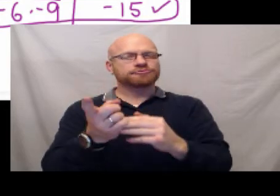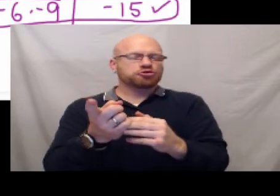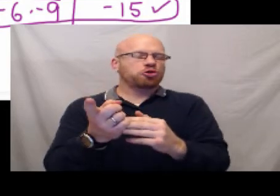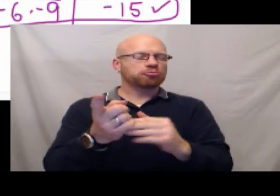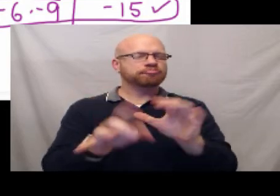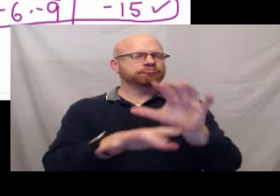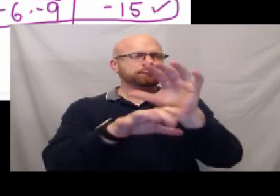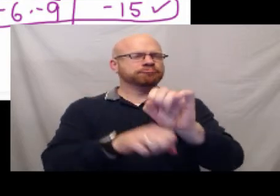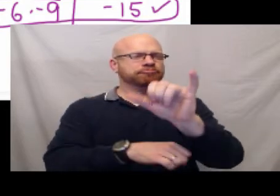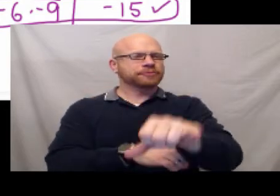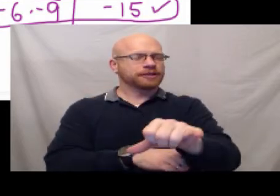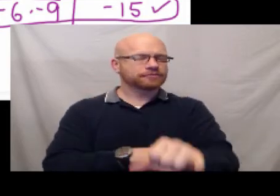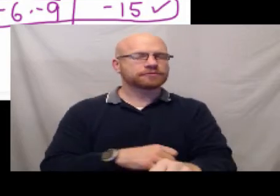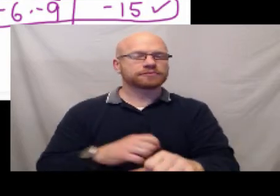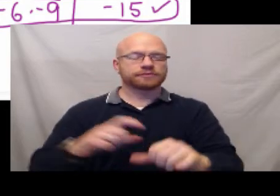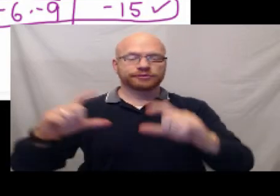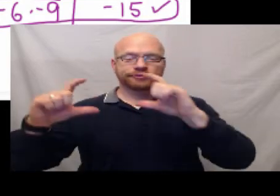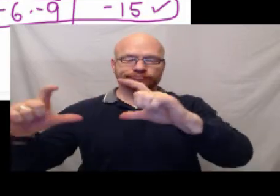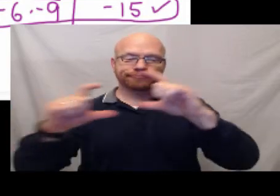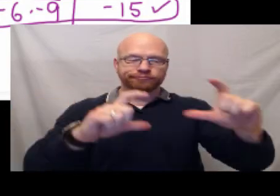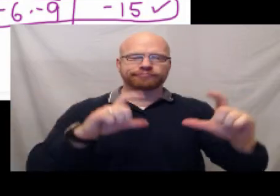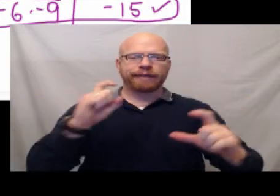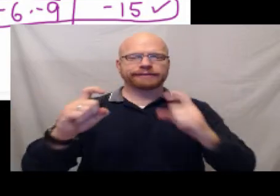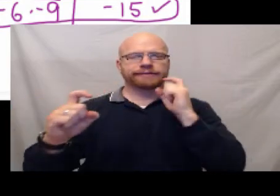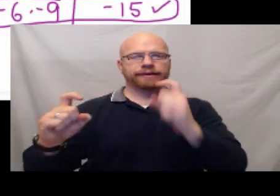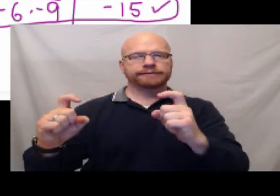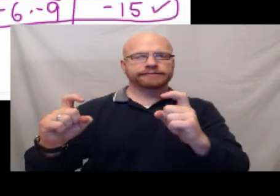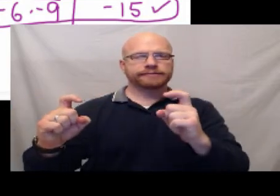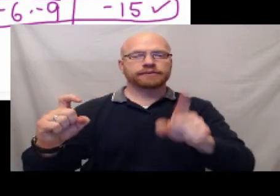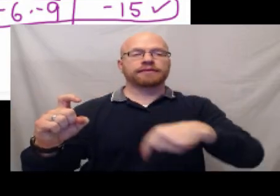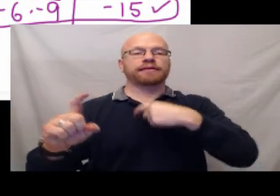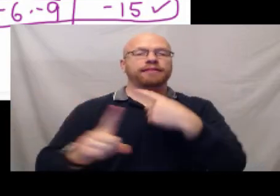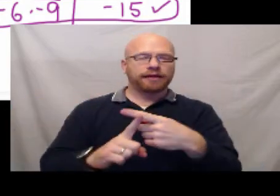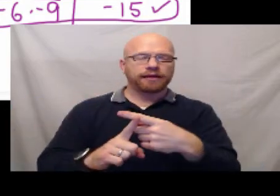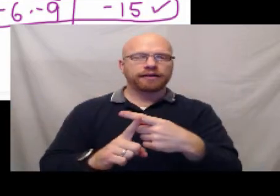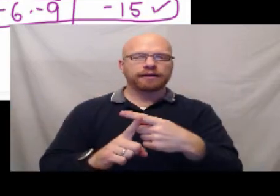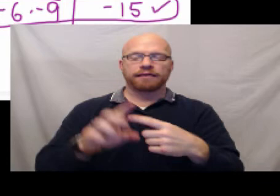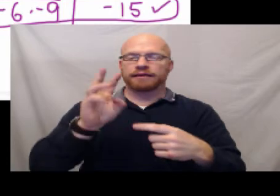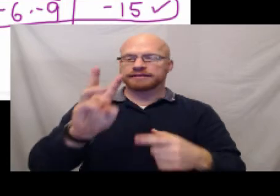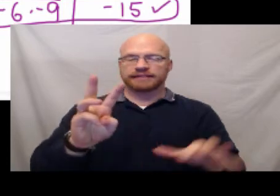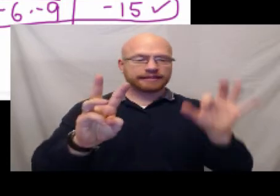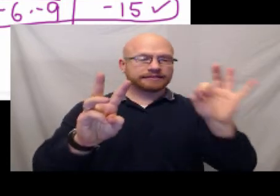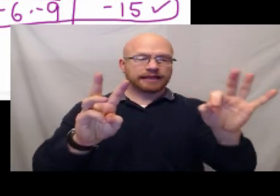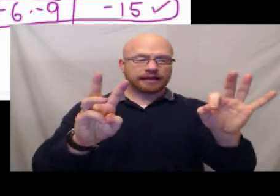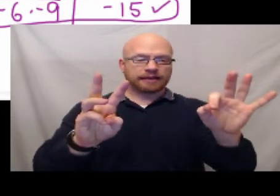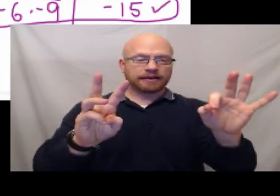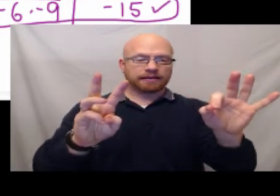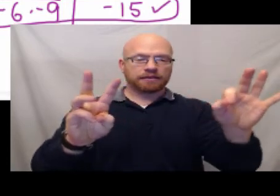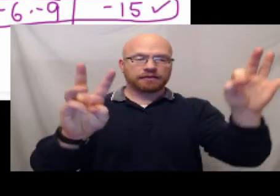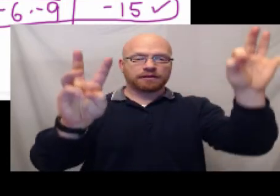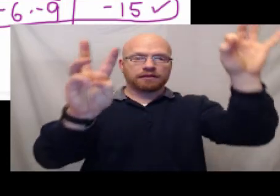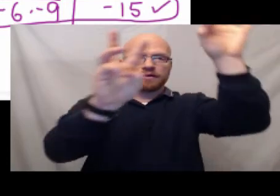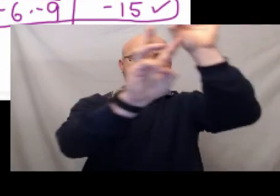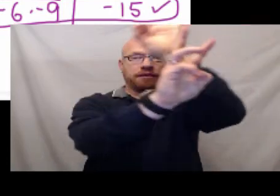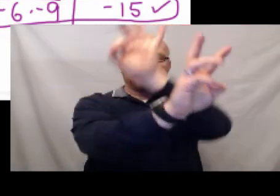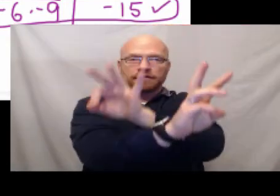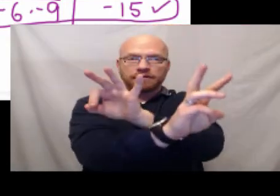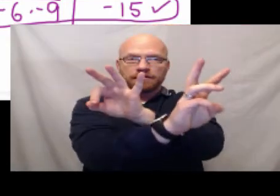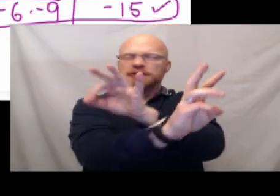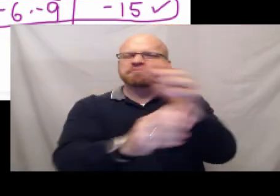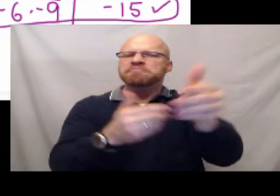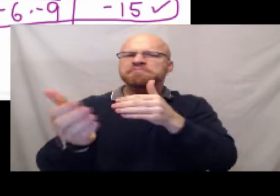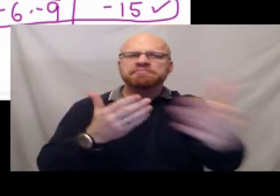We used x again, just so you know. We're used to that anyways. So we're going to factor it out. The first binomial of x, second binomial of